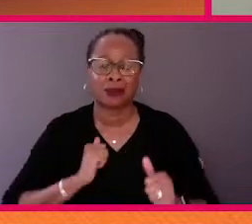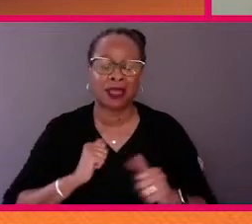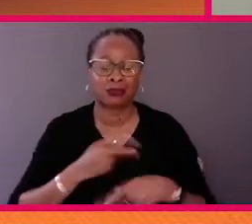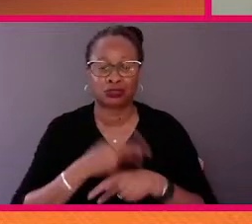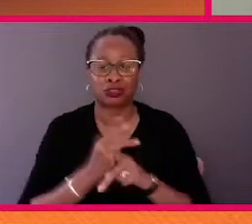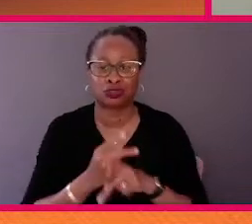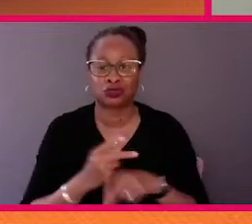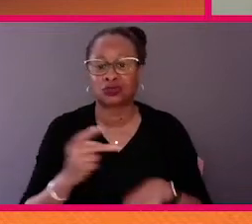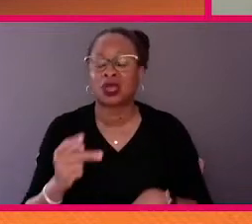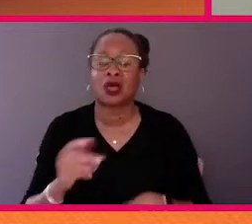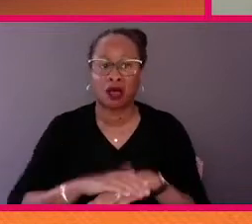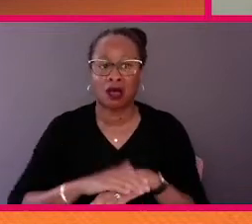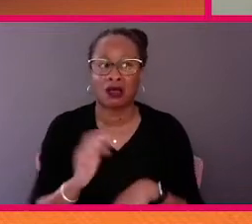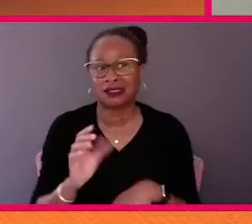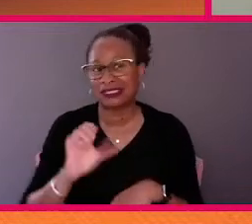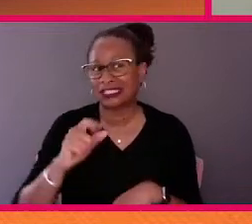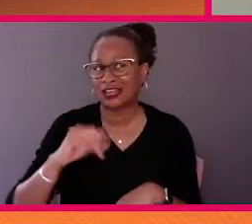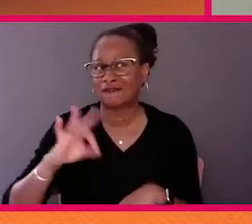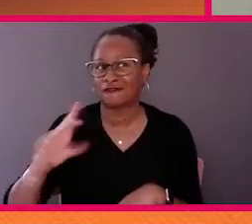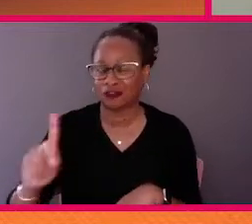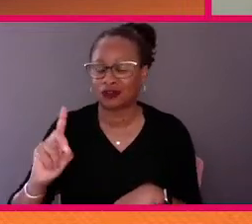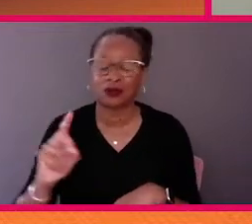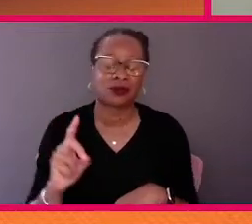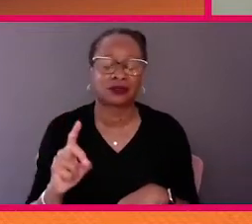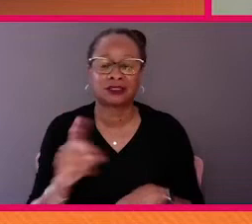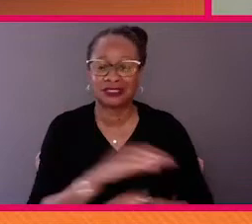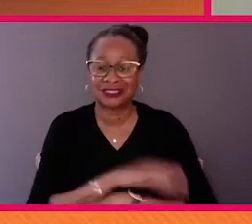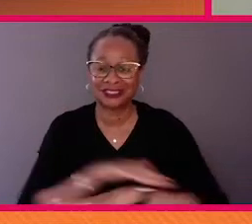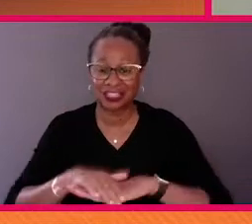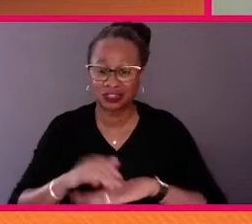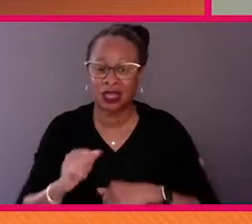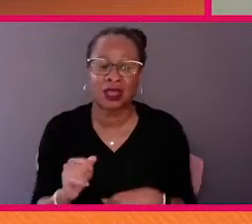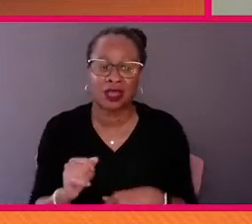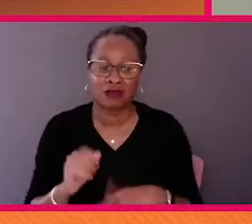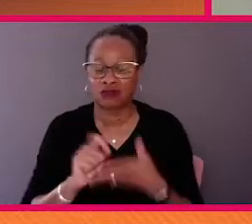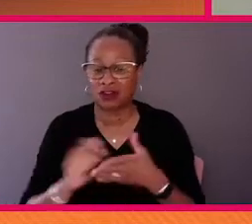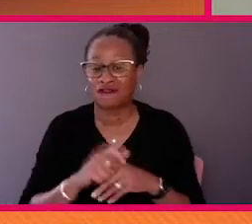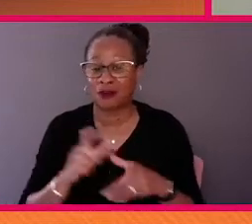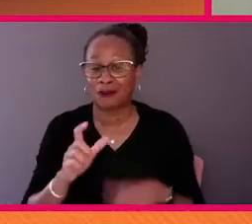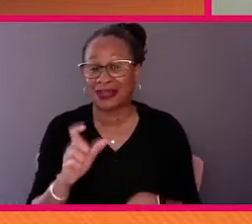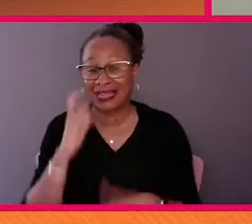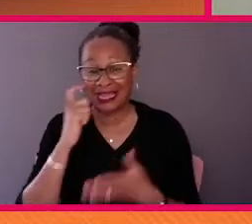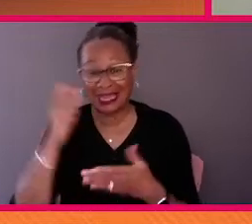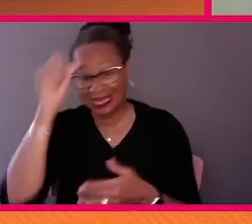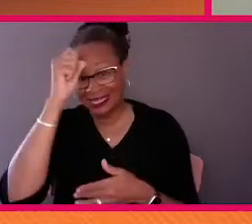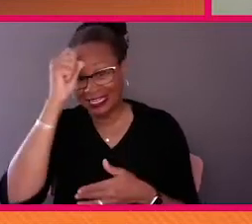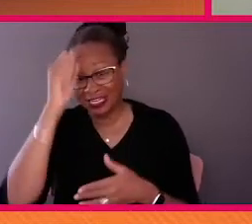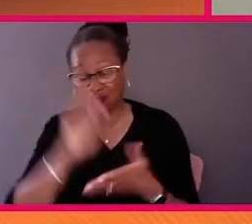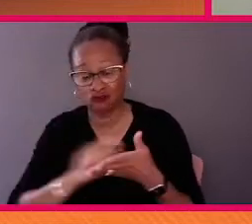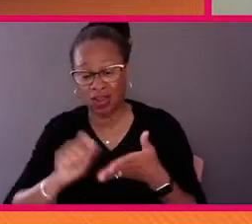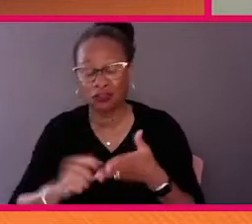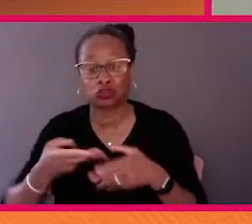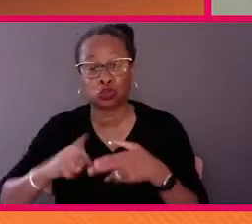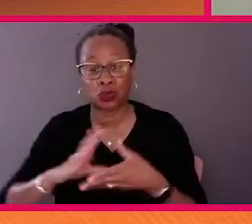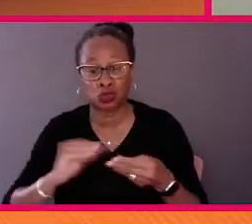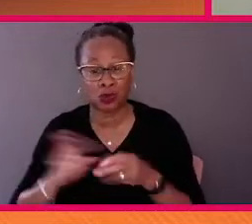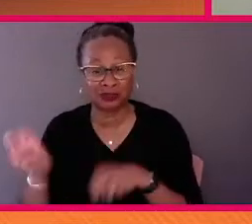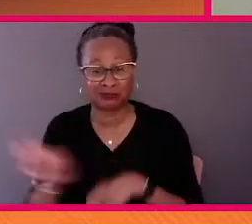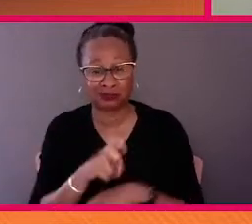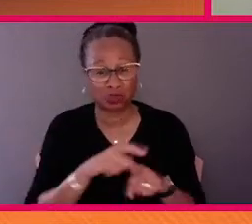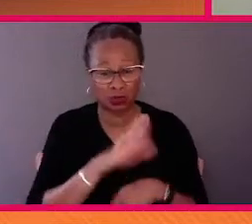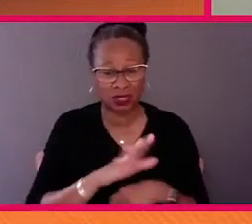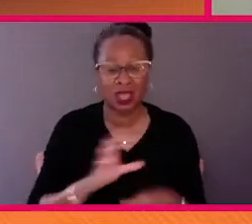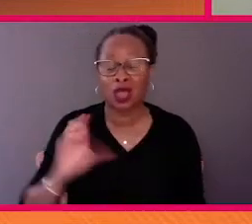stage adapted from Indian writer Bisham Sani's short story. Dustin is a co-founder of the